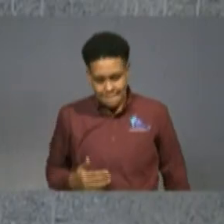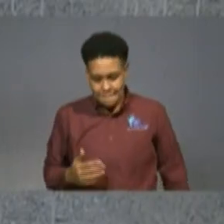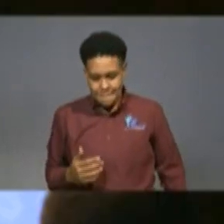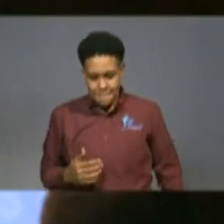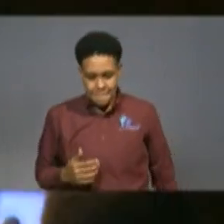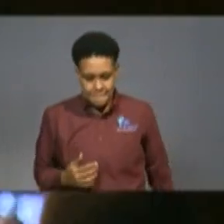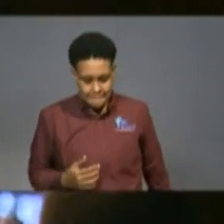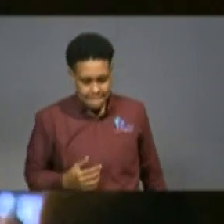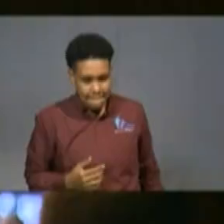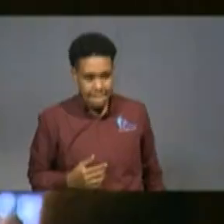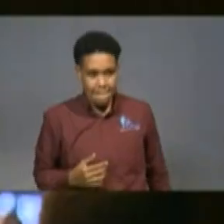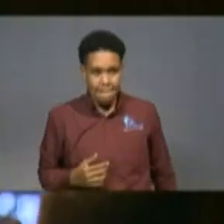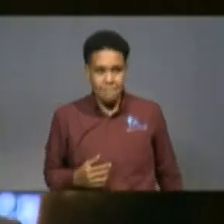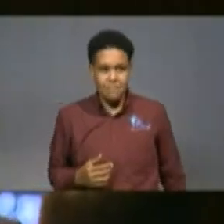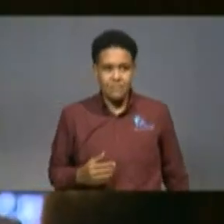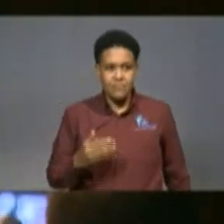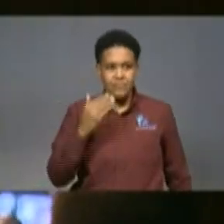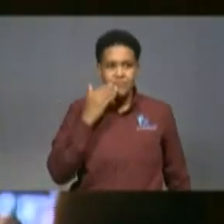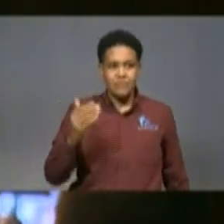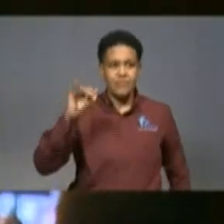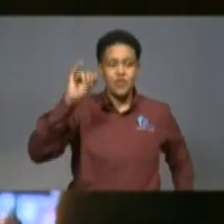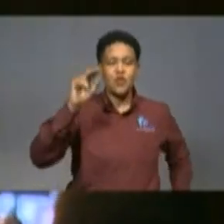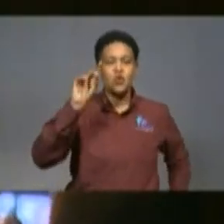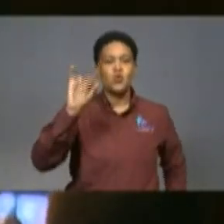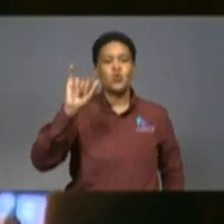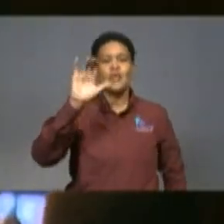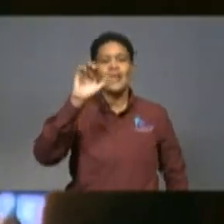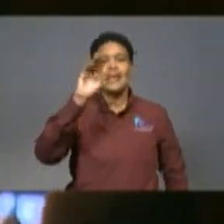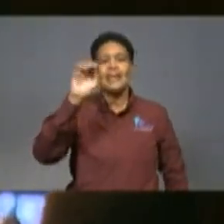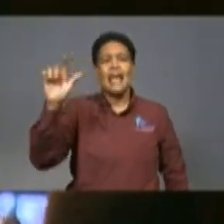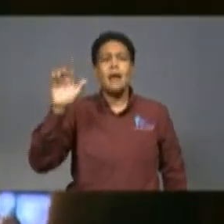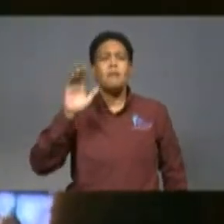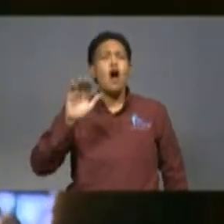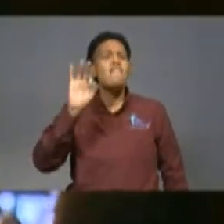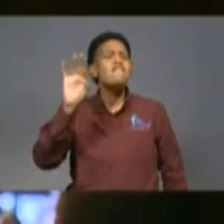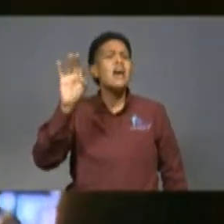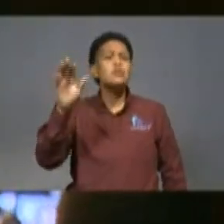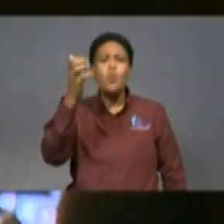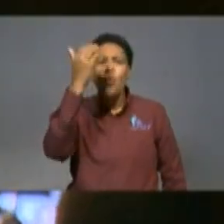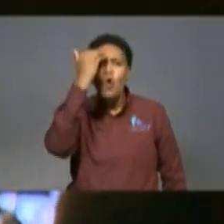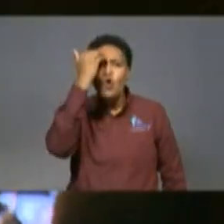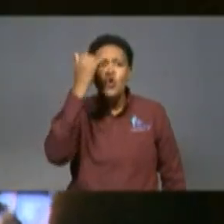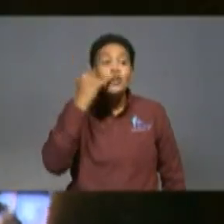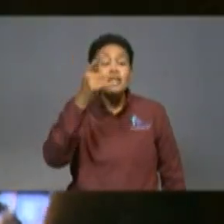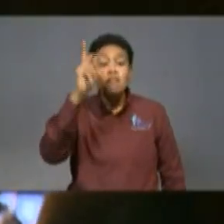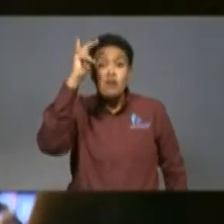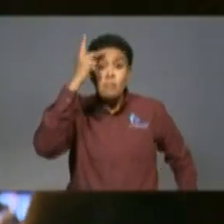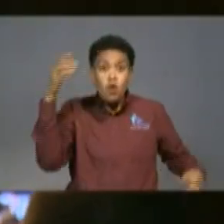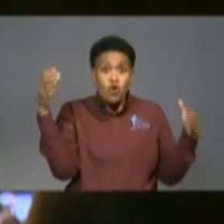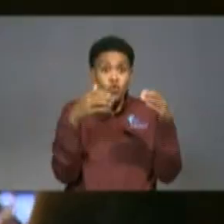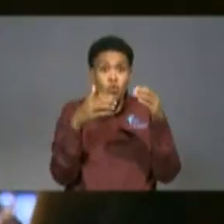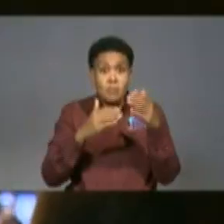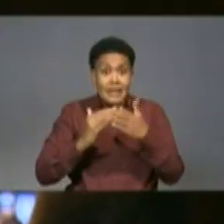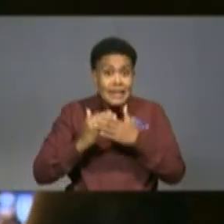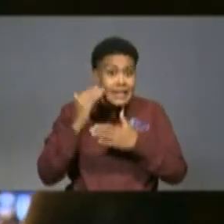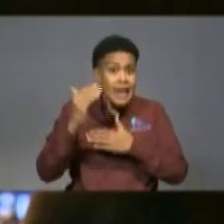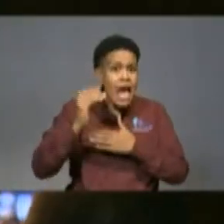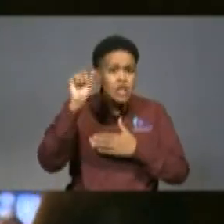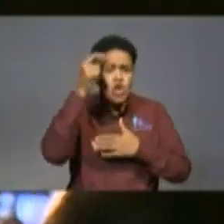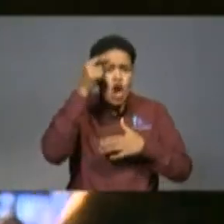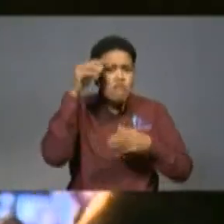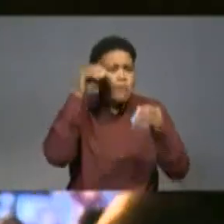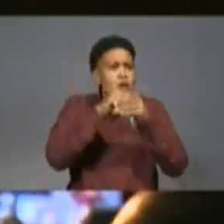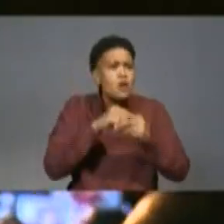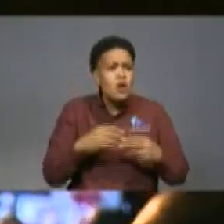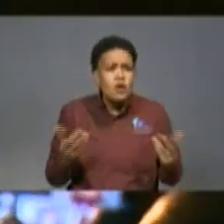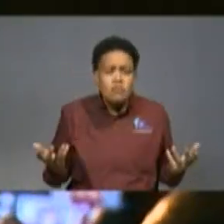Marjorie? Thank you, Janella. Now, Judy Campbell on Facebook, she wants to know if your party forms the next government.